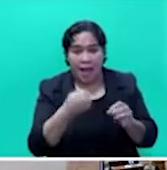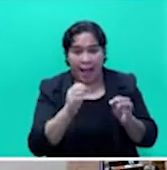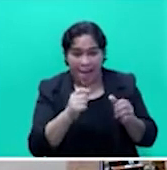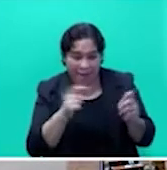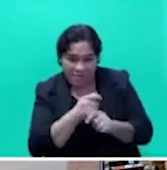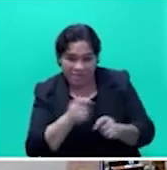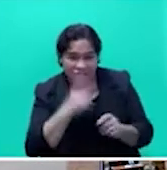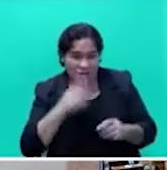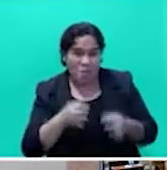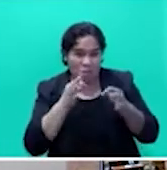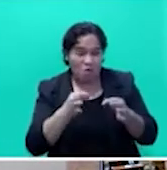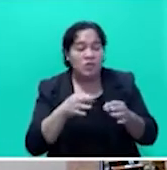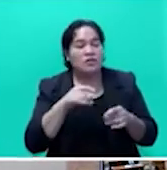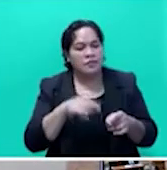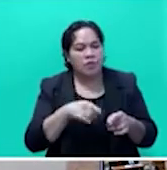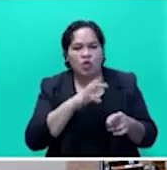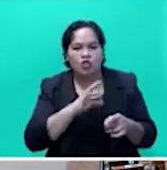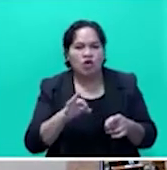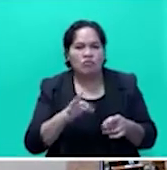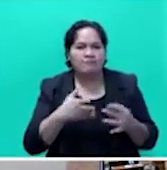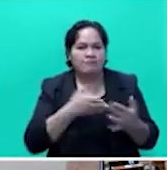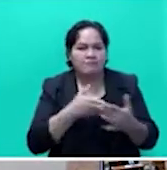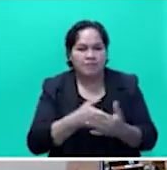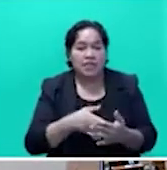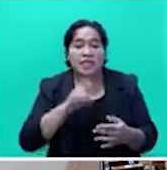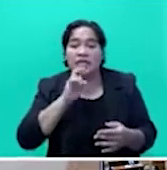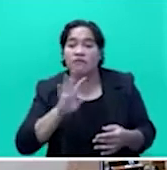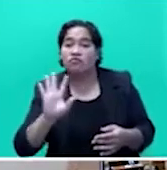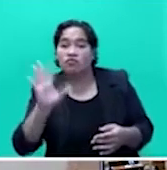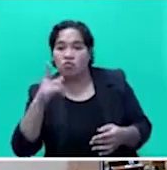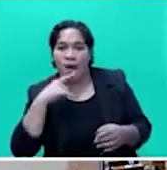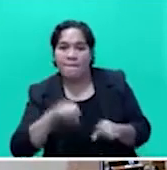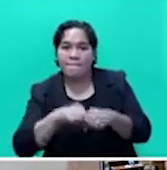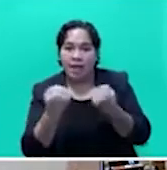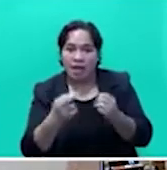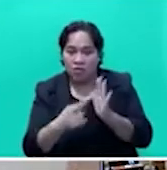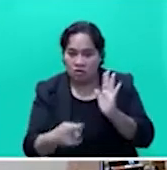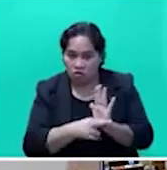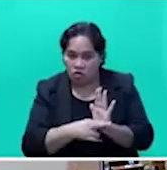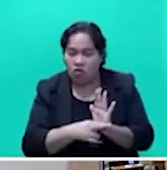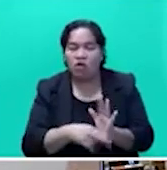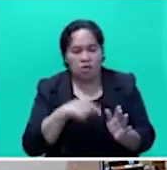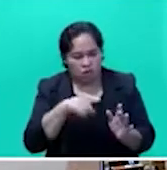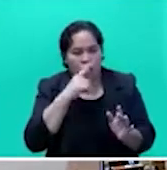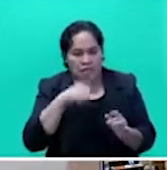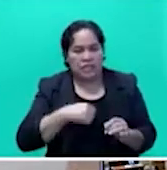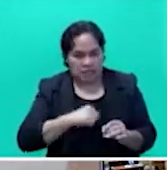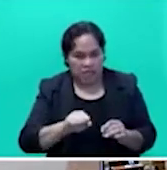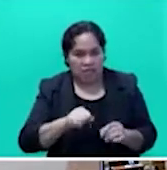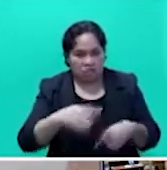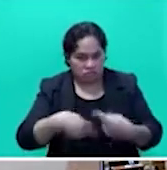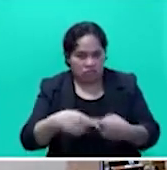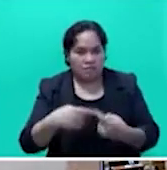rights of forfeiture or re-entry should the state lessees breach their lease conditions. The consent of the